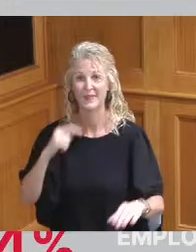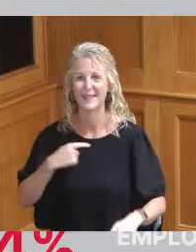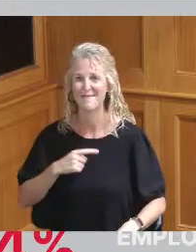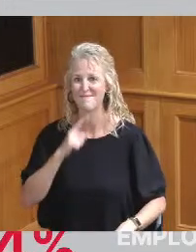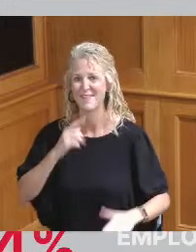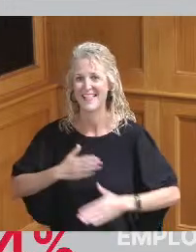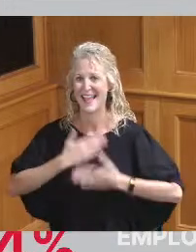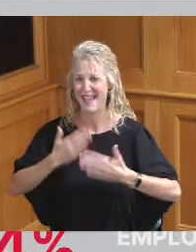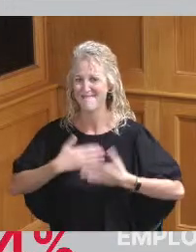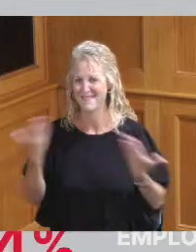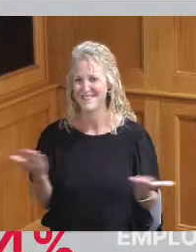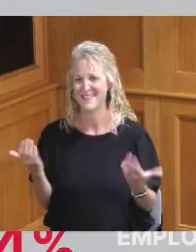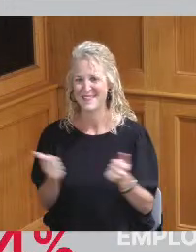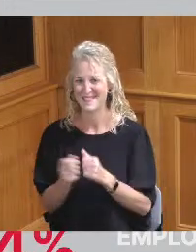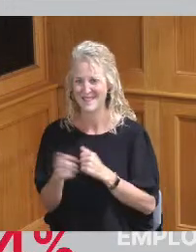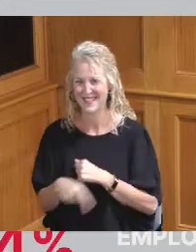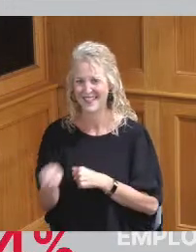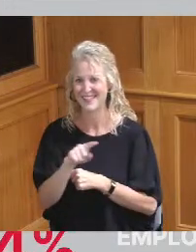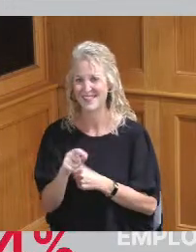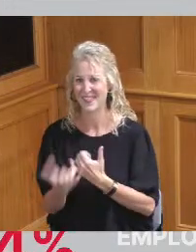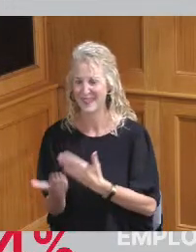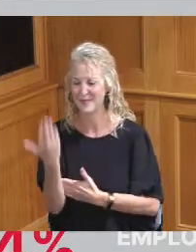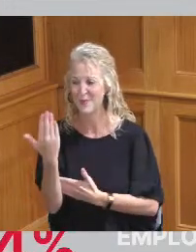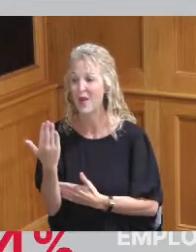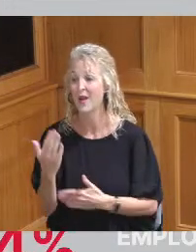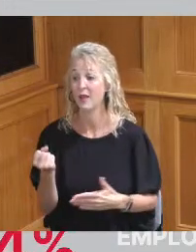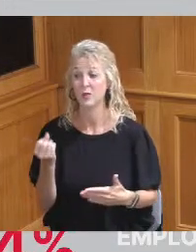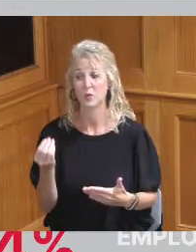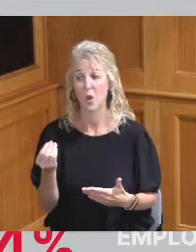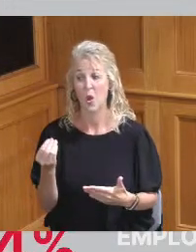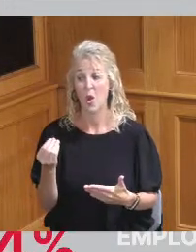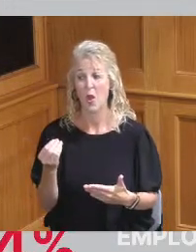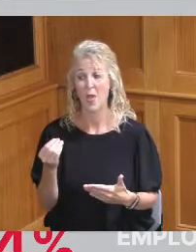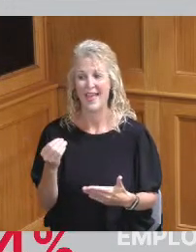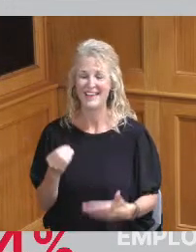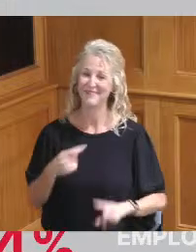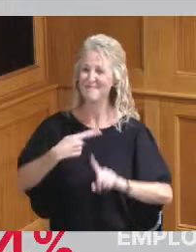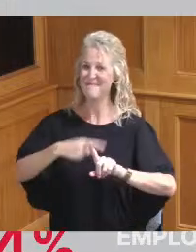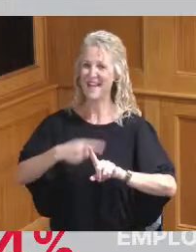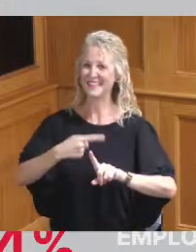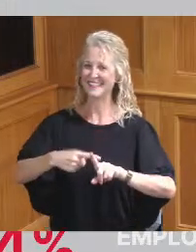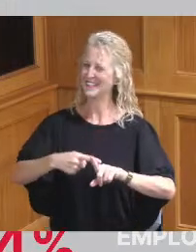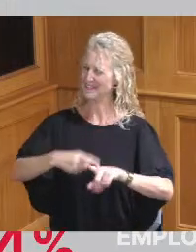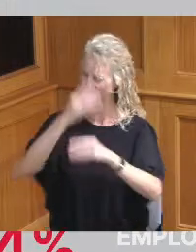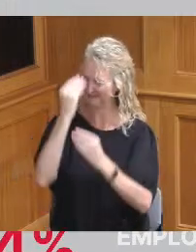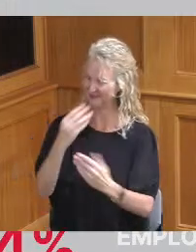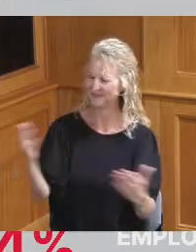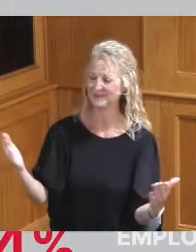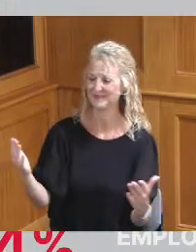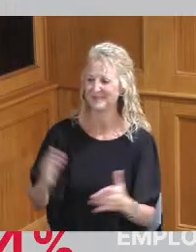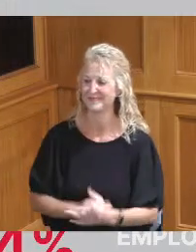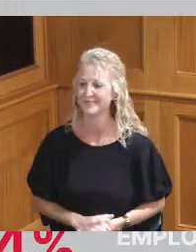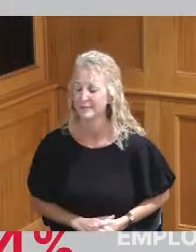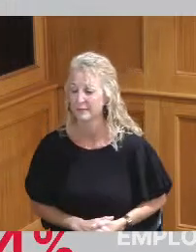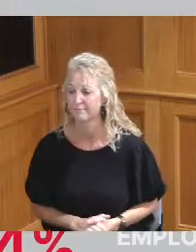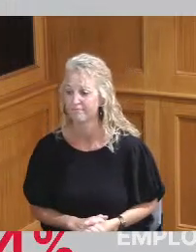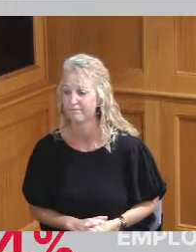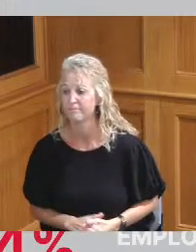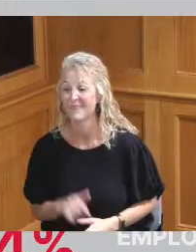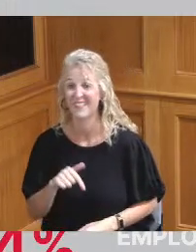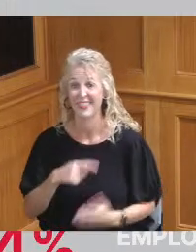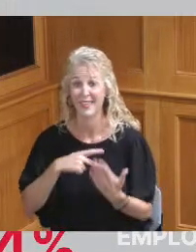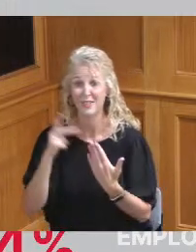be here before you today. So I get to talk about the good news, and the good news is the efficacy